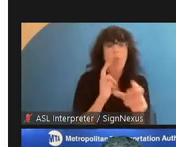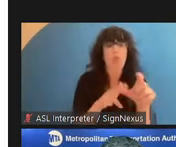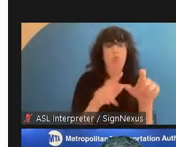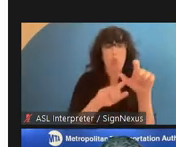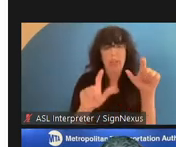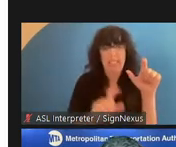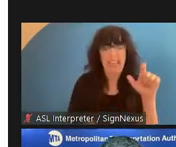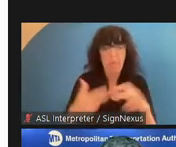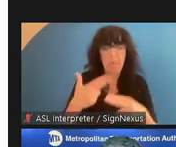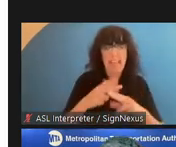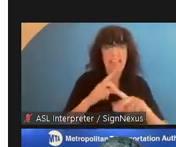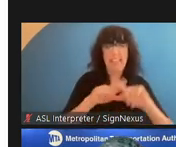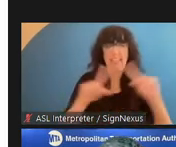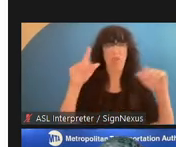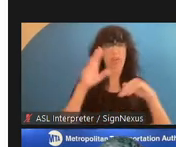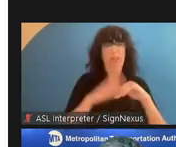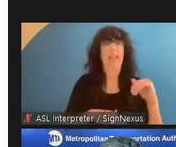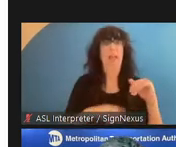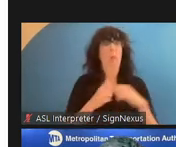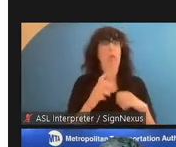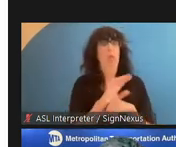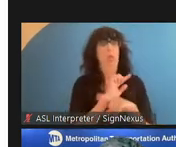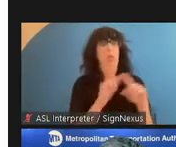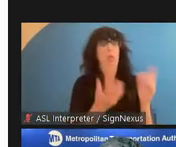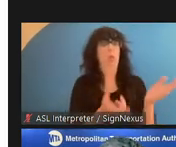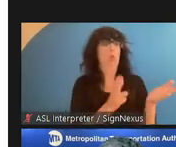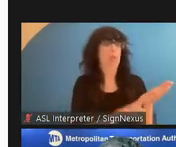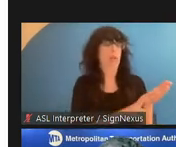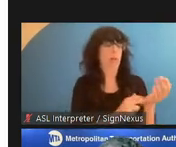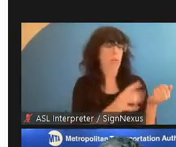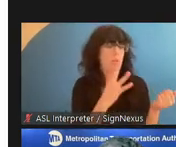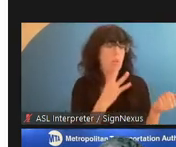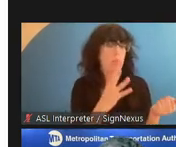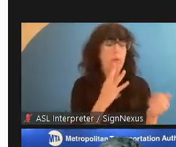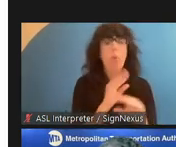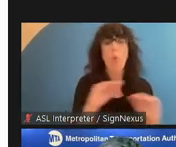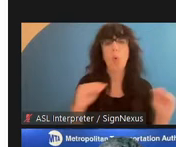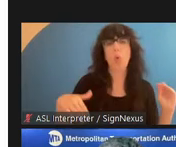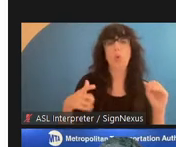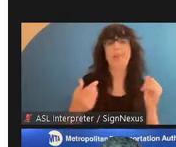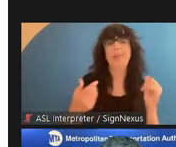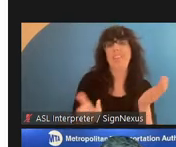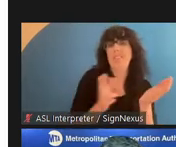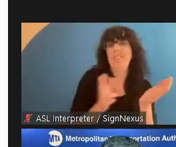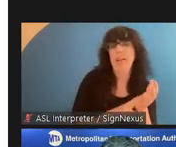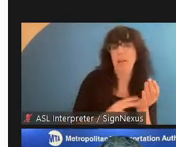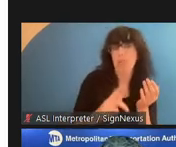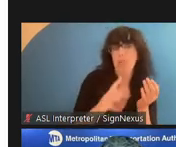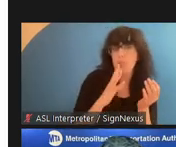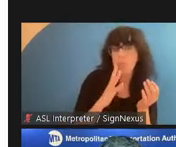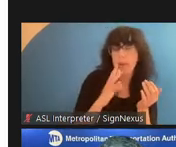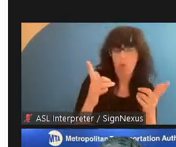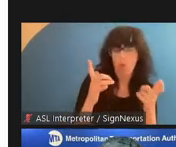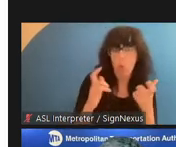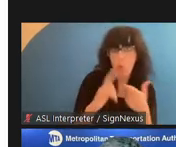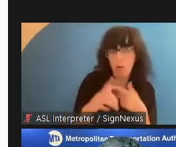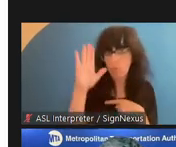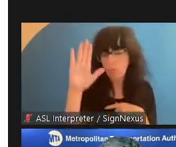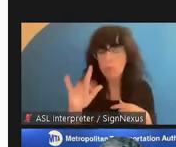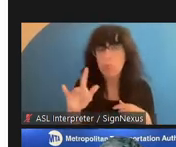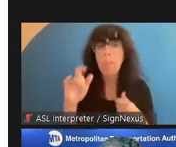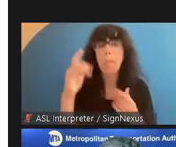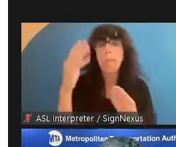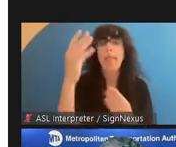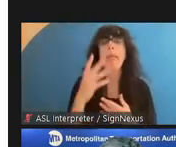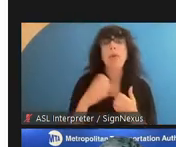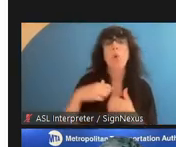different from the one you used when you signed up to speak or if you did not sign up to speak but would like to speak please identify yourself in the